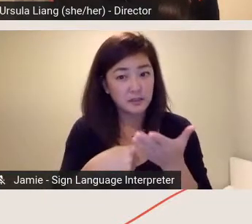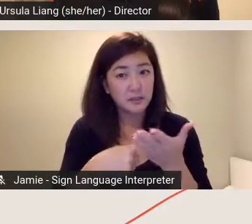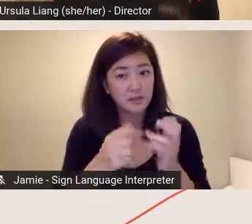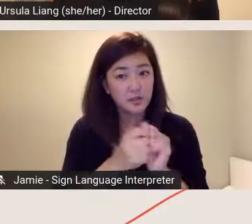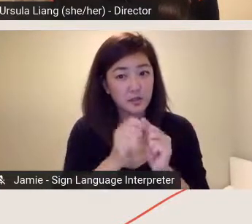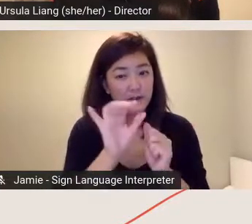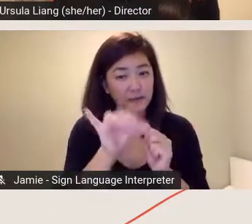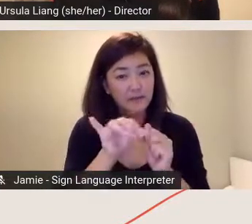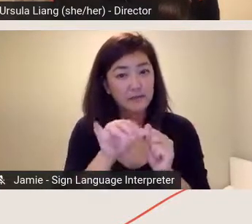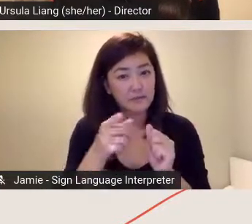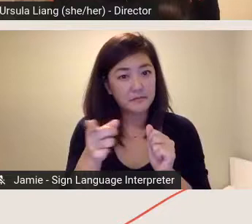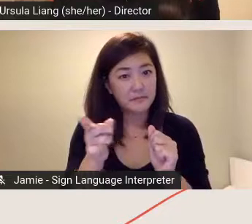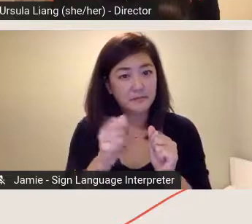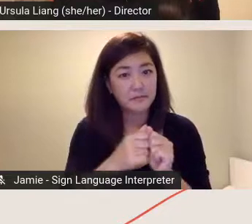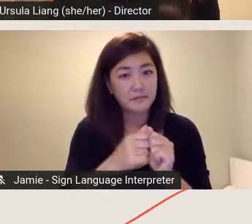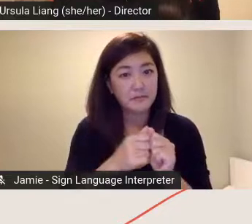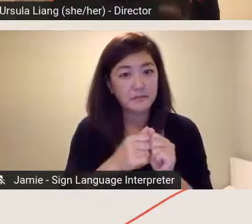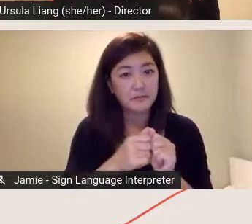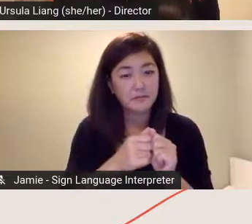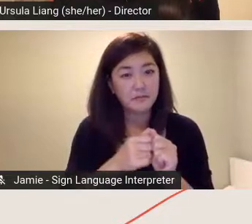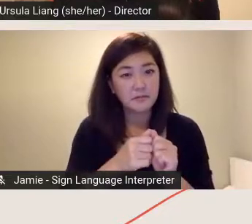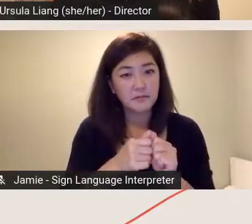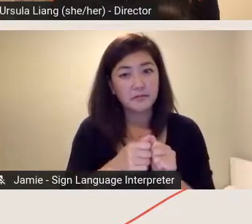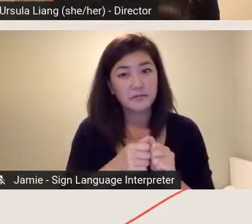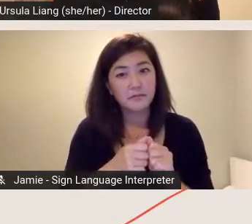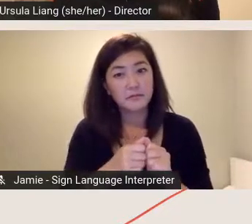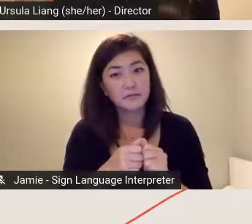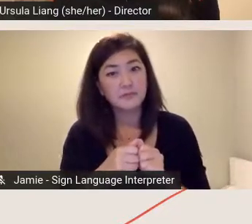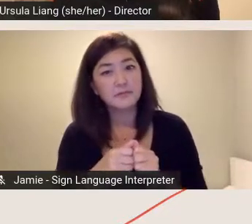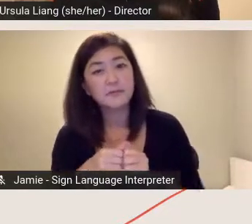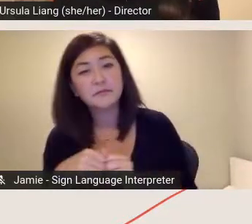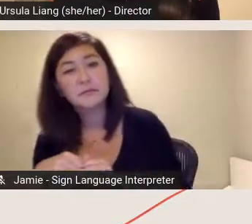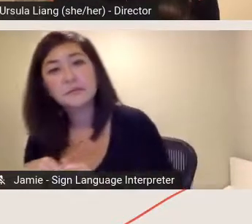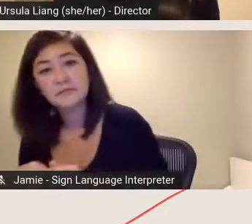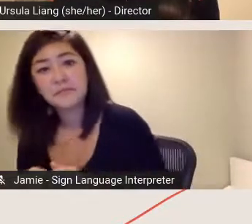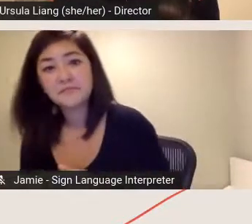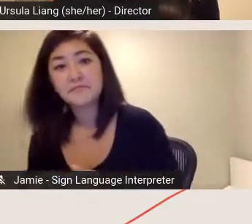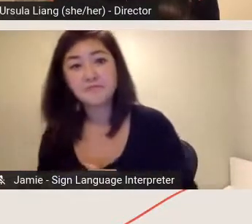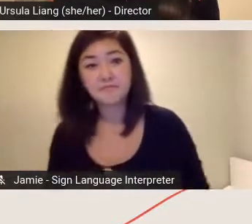that and vice versa too.